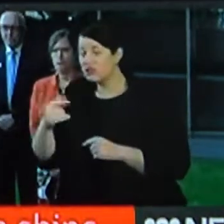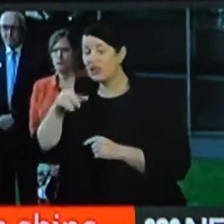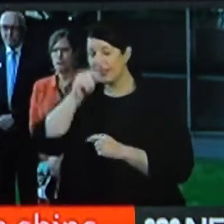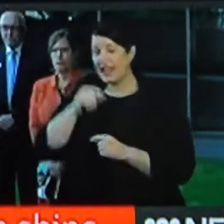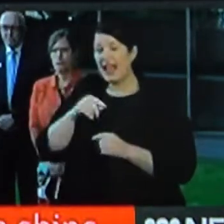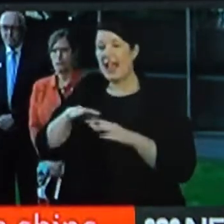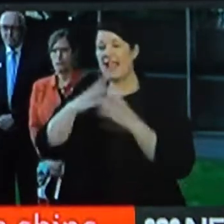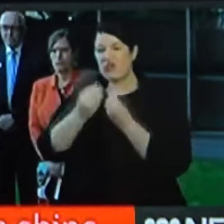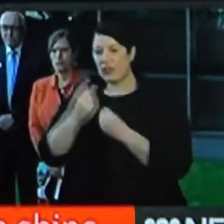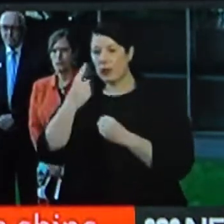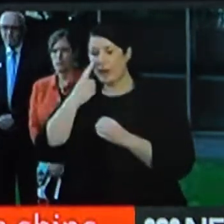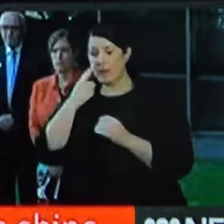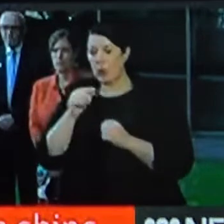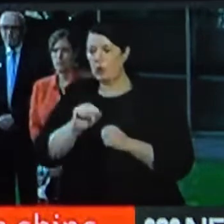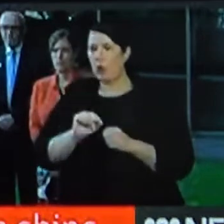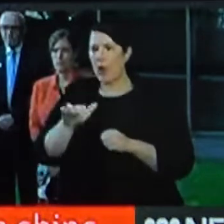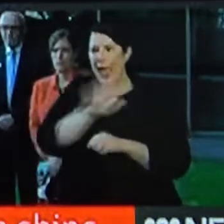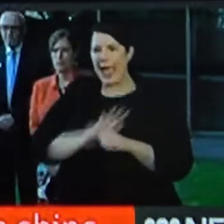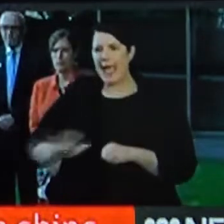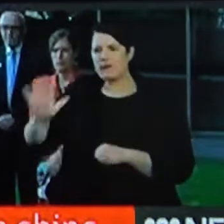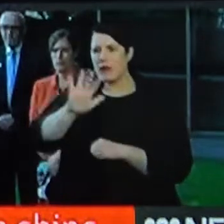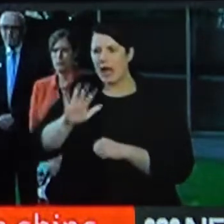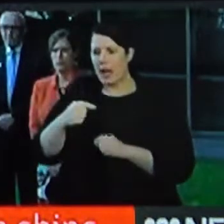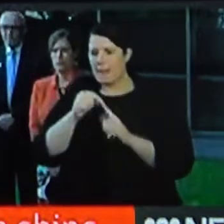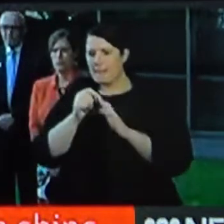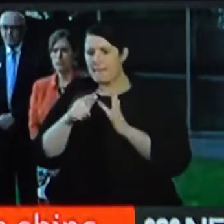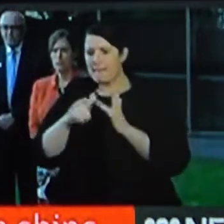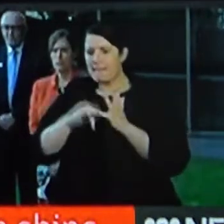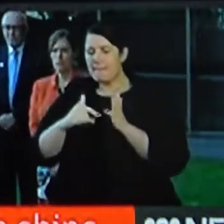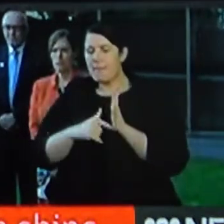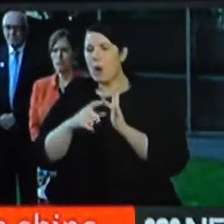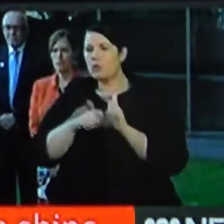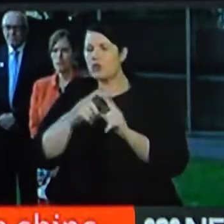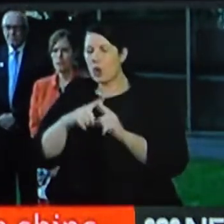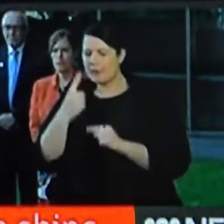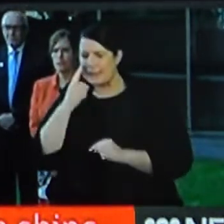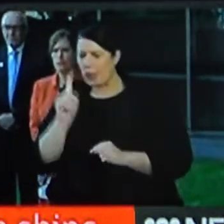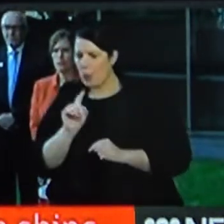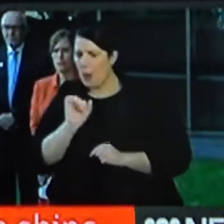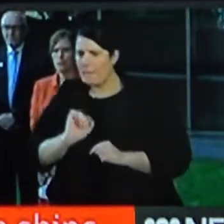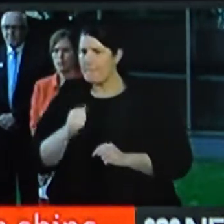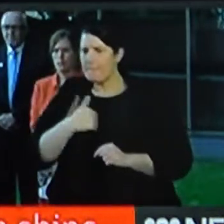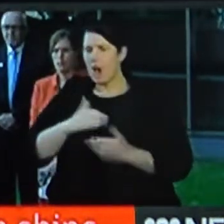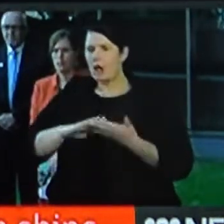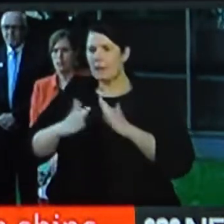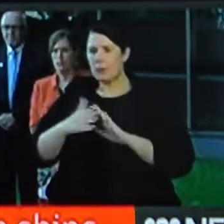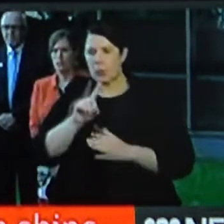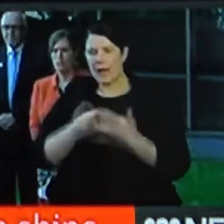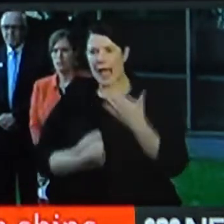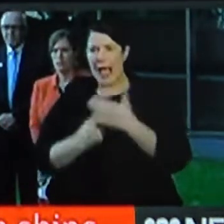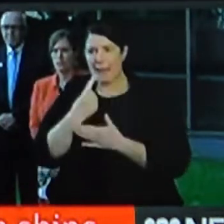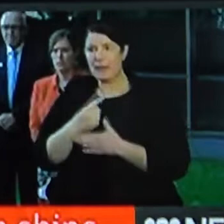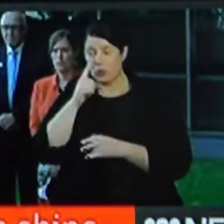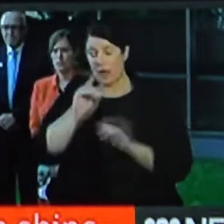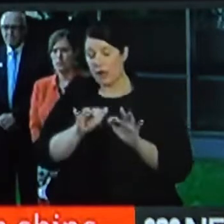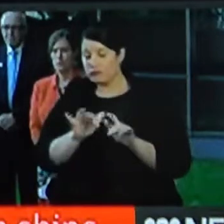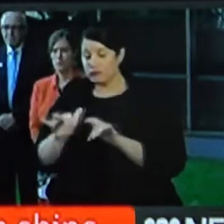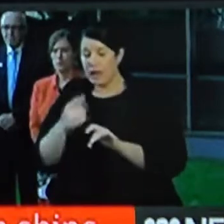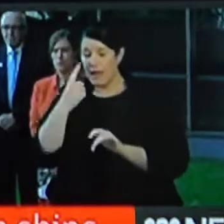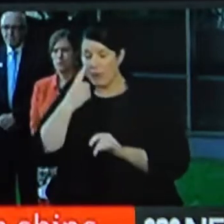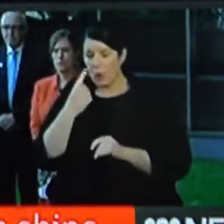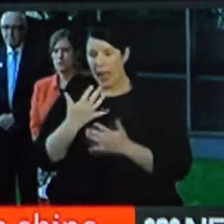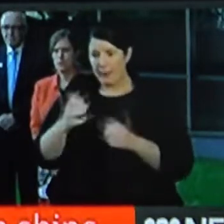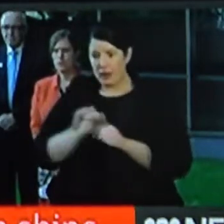to the postcode. You can look up a postcode to see what's happening in your community, because information is key during this process, and we want to make sure everybody has that